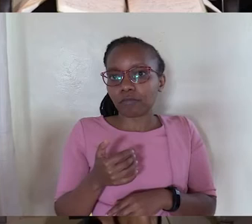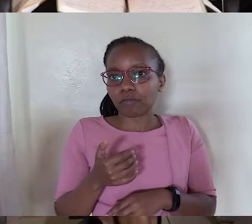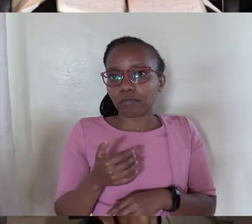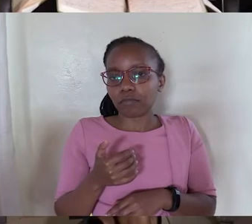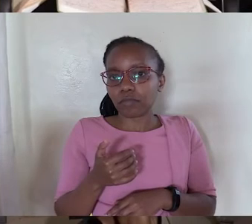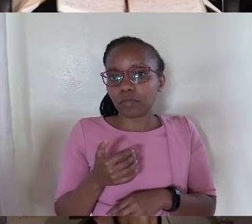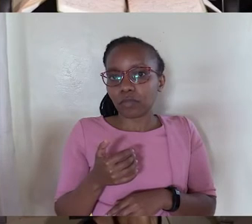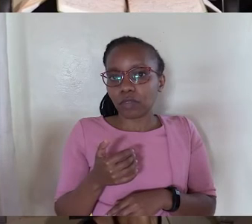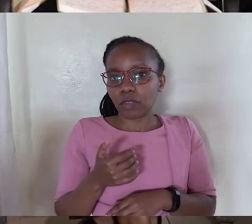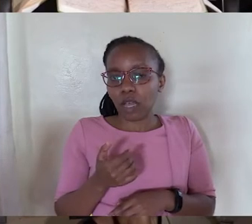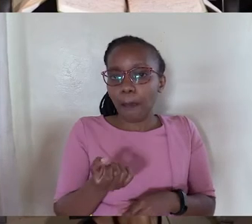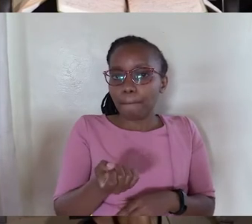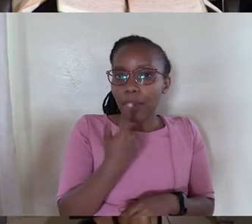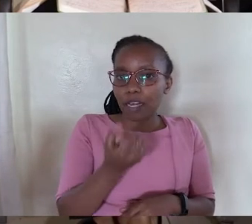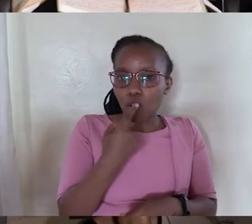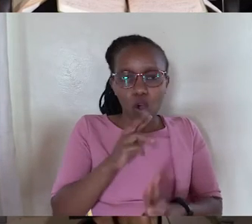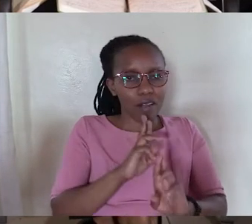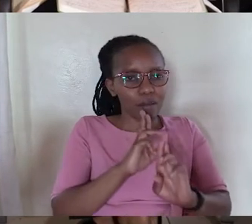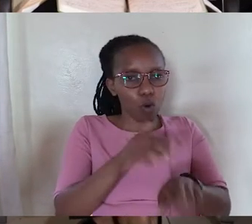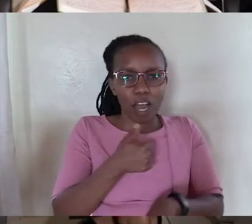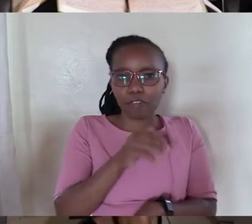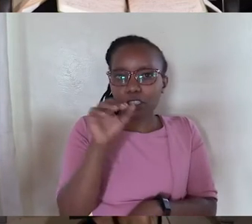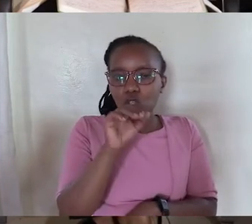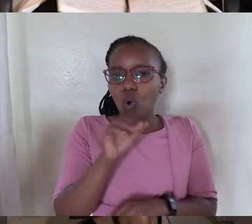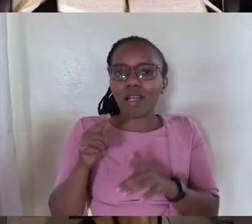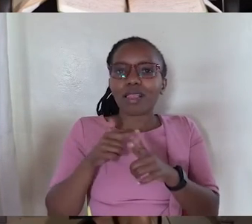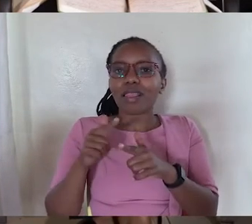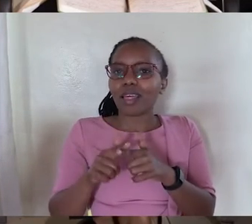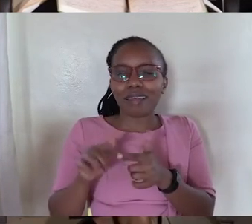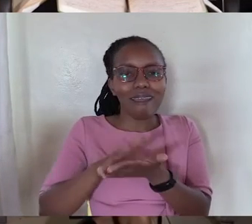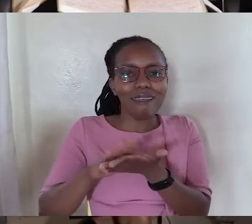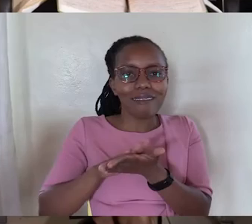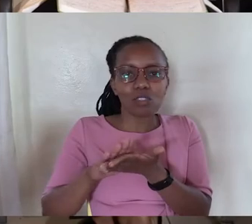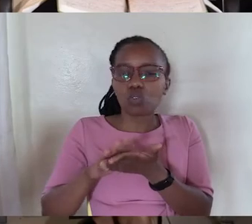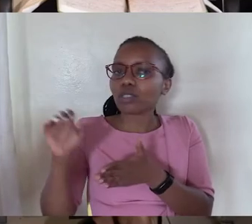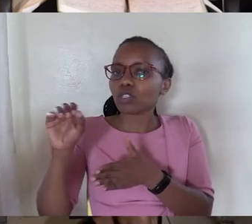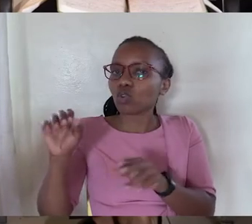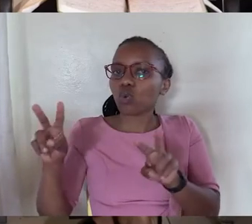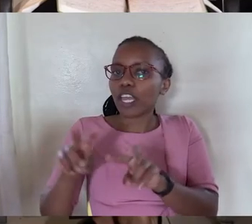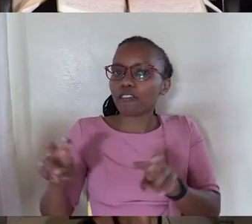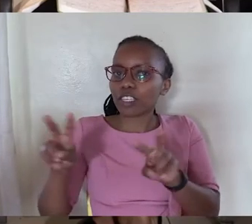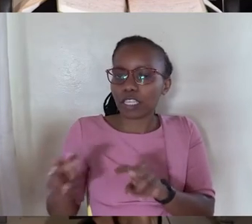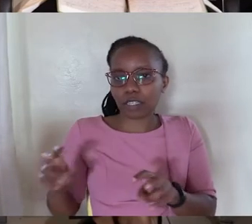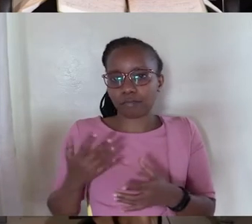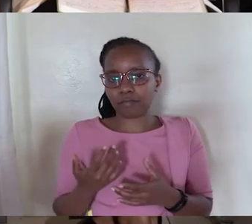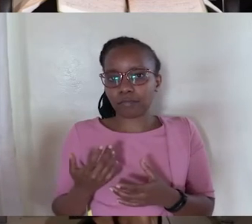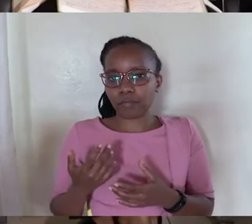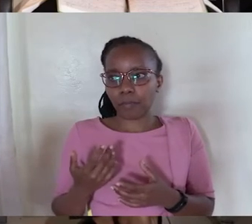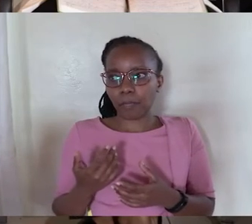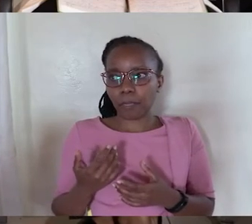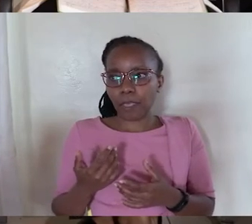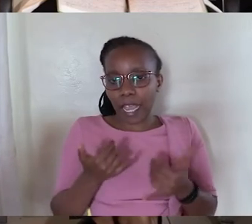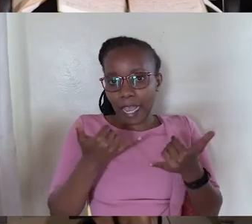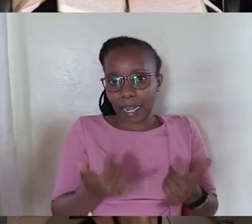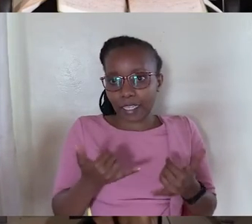absence of a medical report should not be an excuse for not investigating such incidents. What we are doing